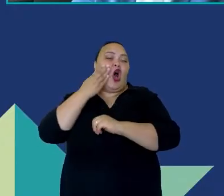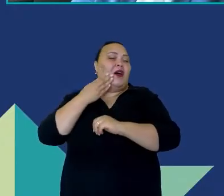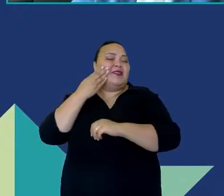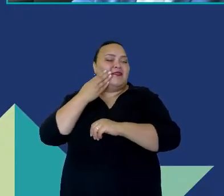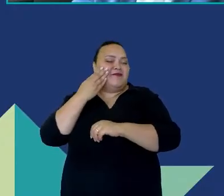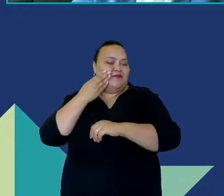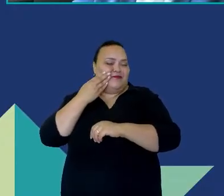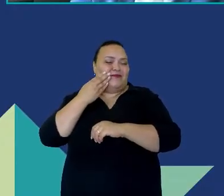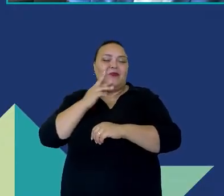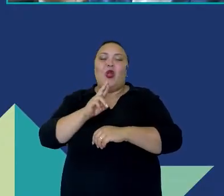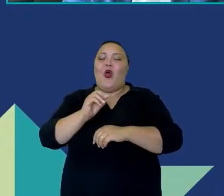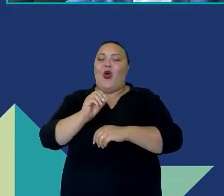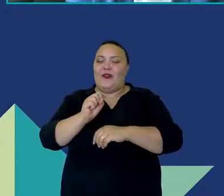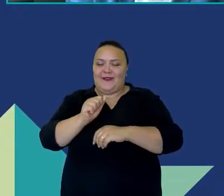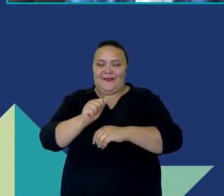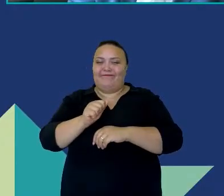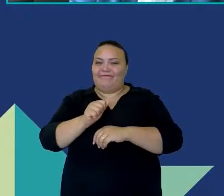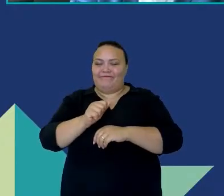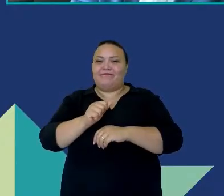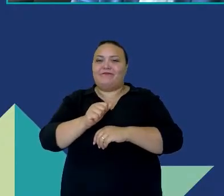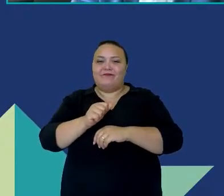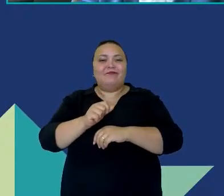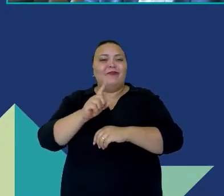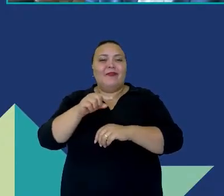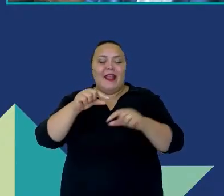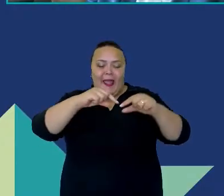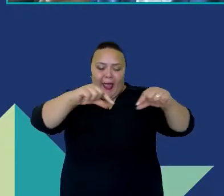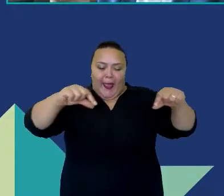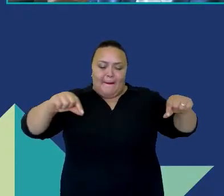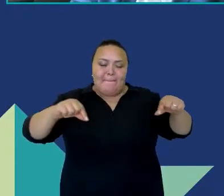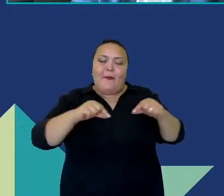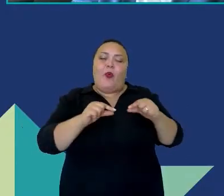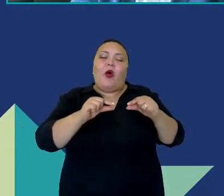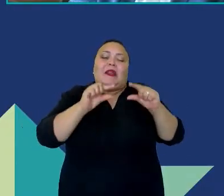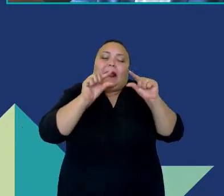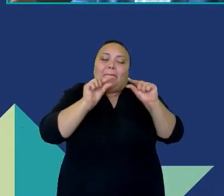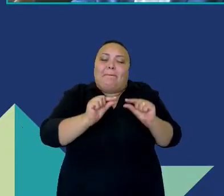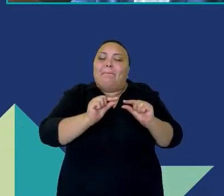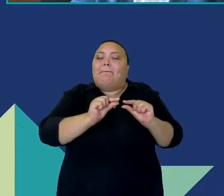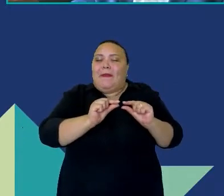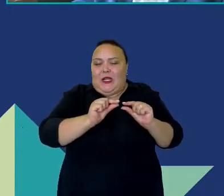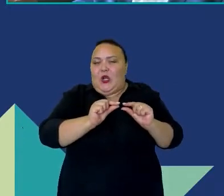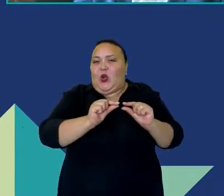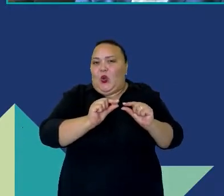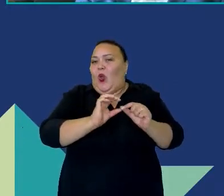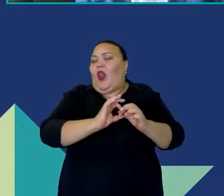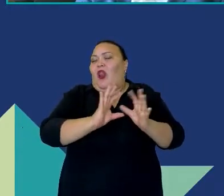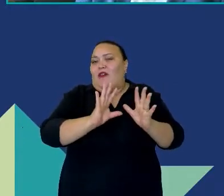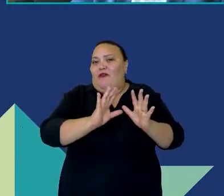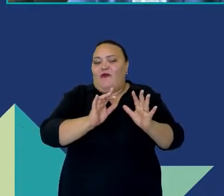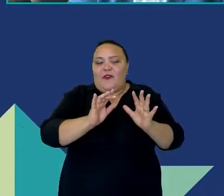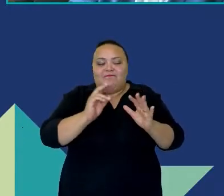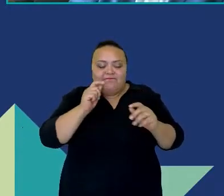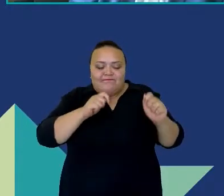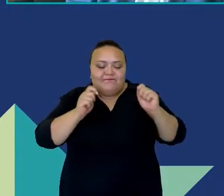So you always have, if you have, for example, the beach length being